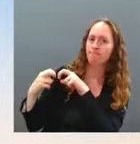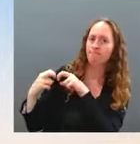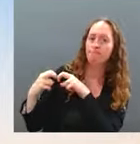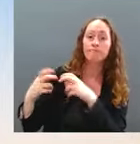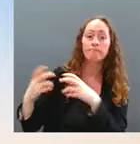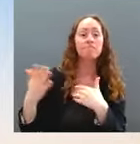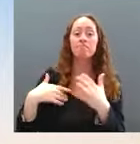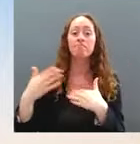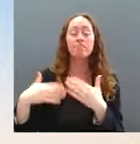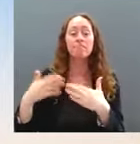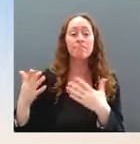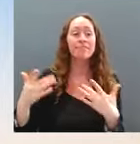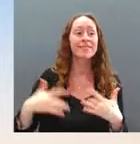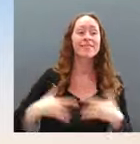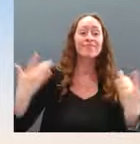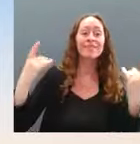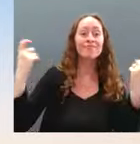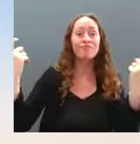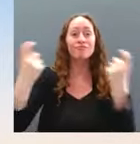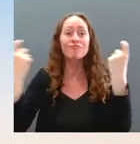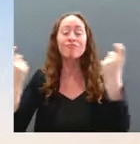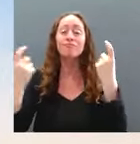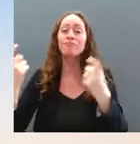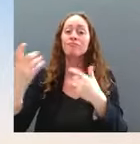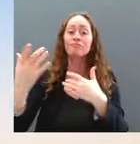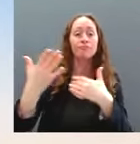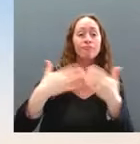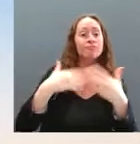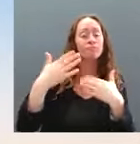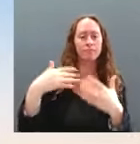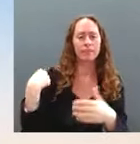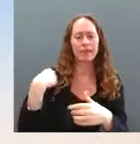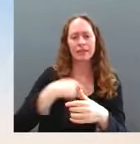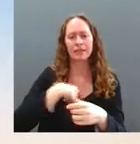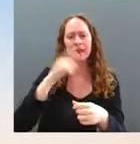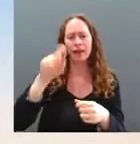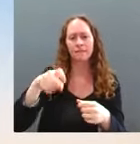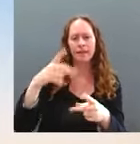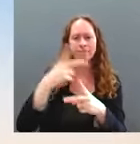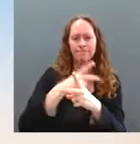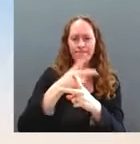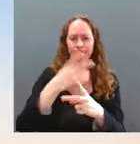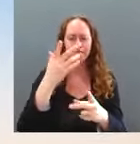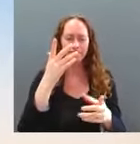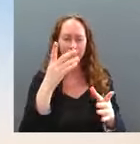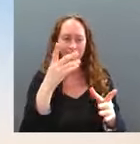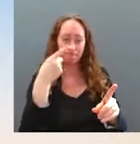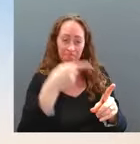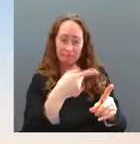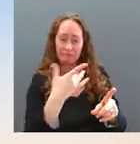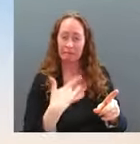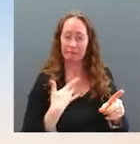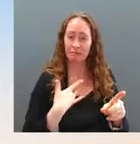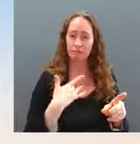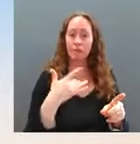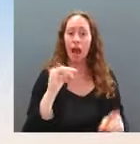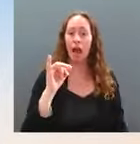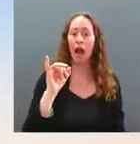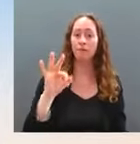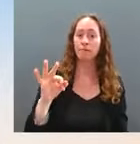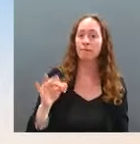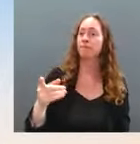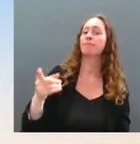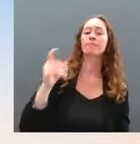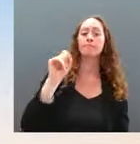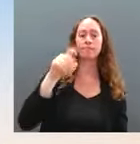be in close proximity, standing next to him, sitting next to him on a stage, that would be obviously different than a broad group